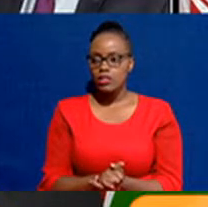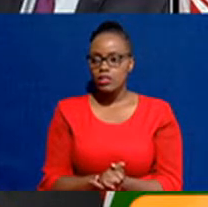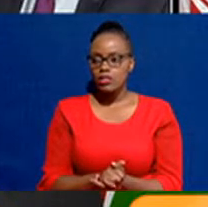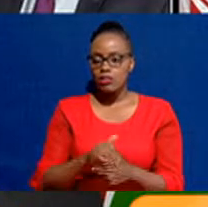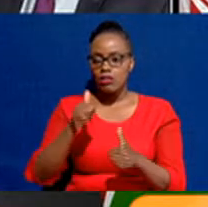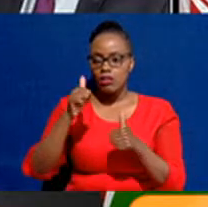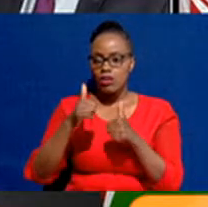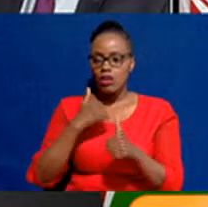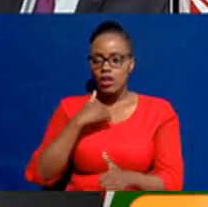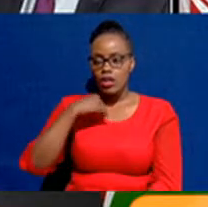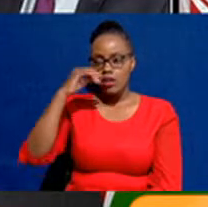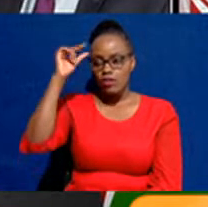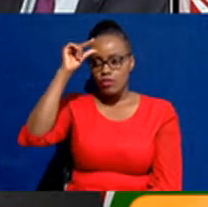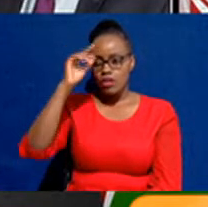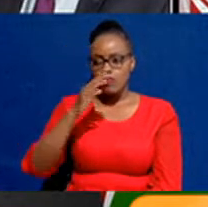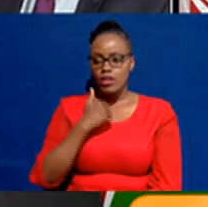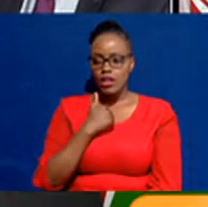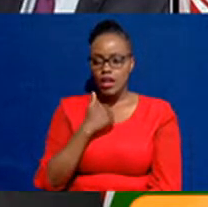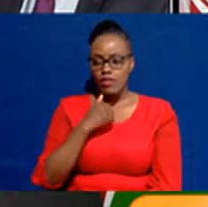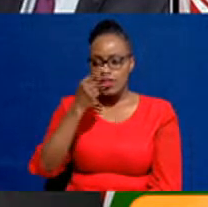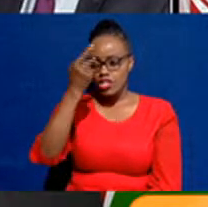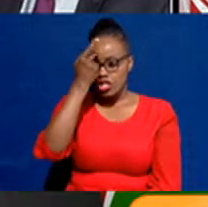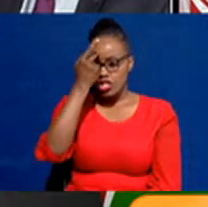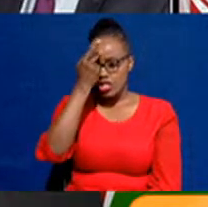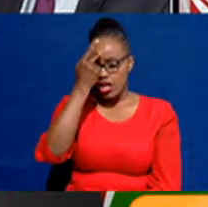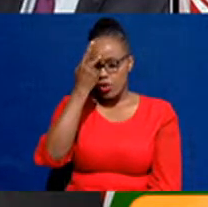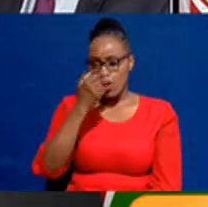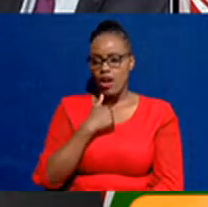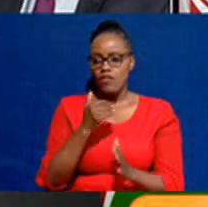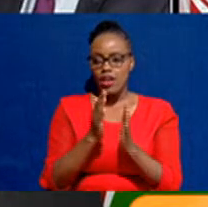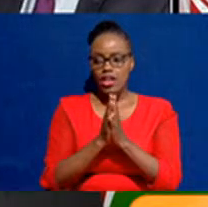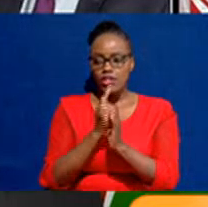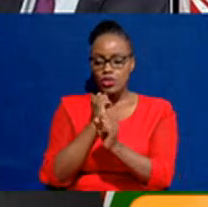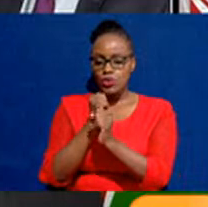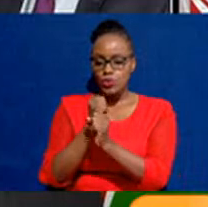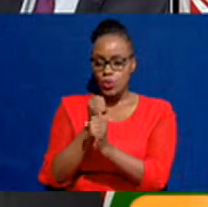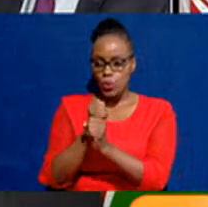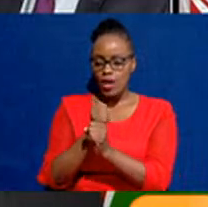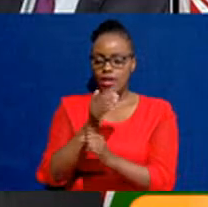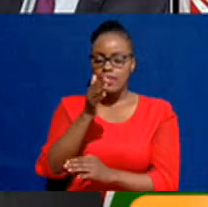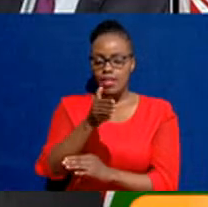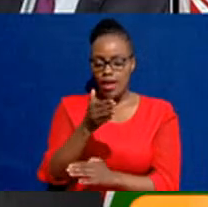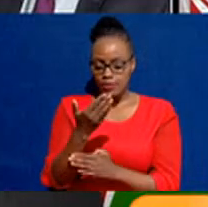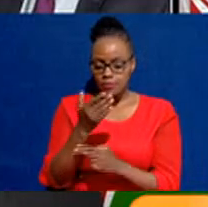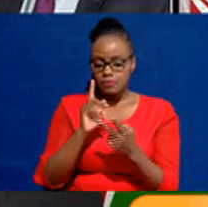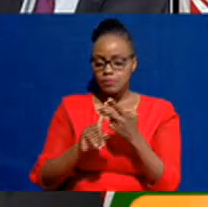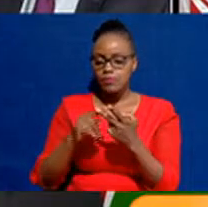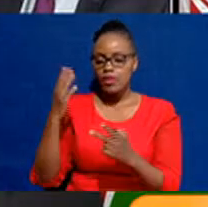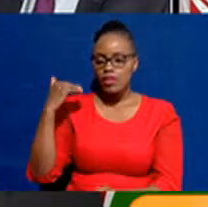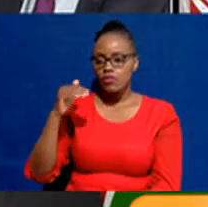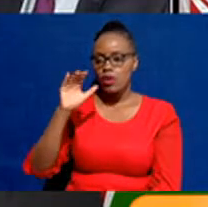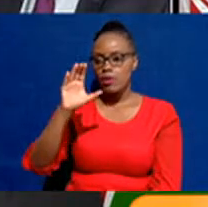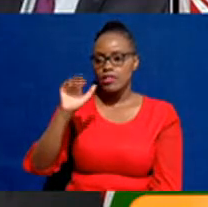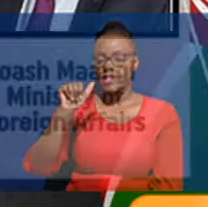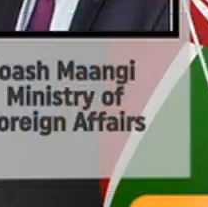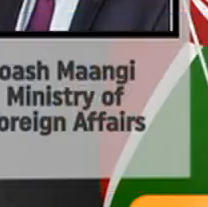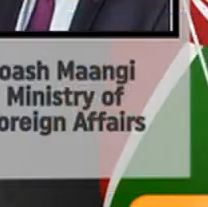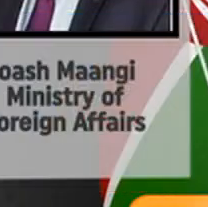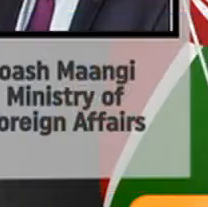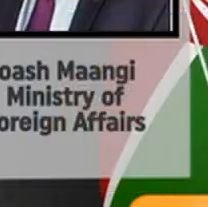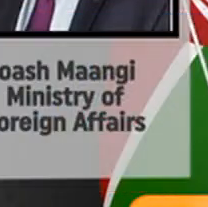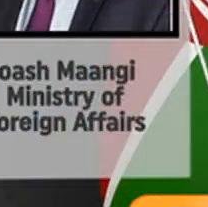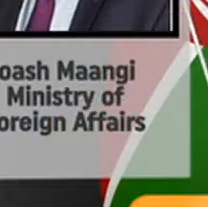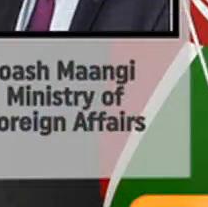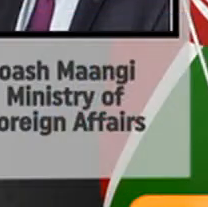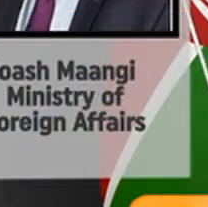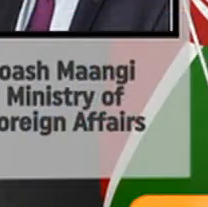Bay gubernatorial aspirant Ivan Skidero, nominated to serve in the trade ministry. Former chief administrative secretary and Tana River